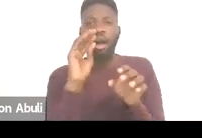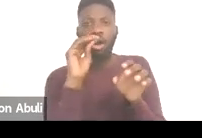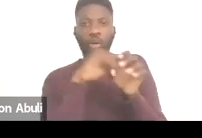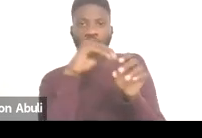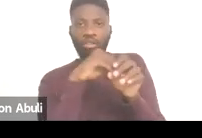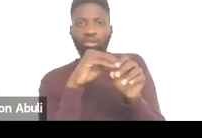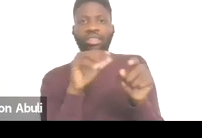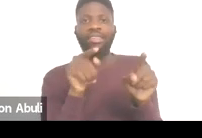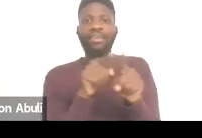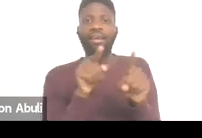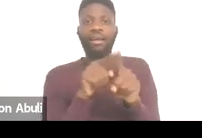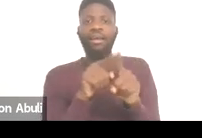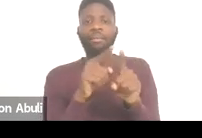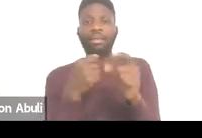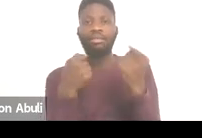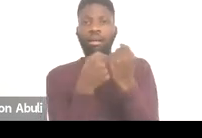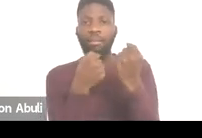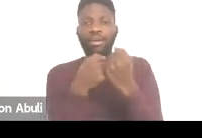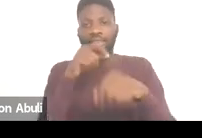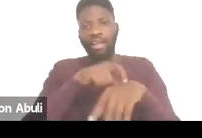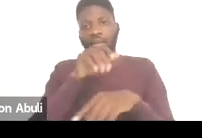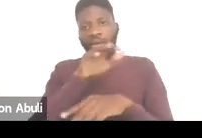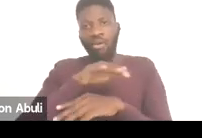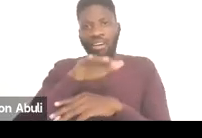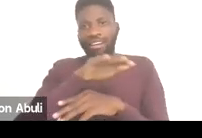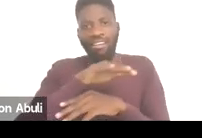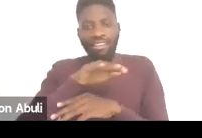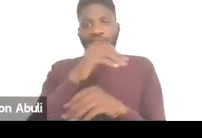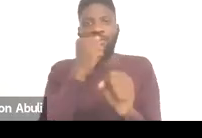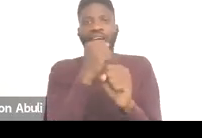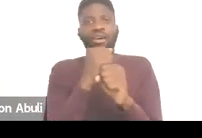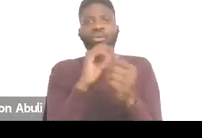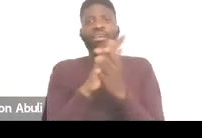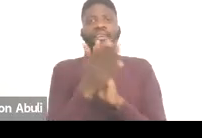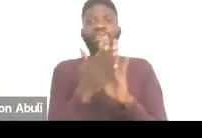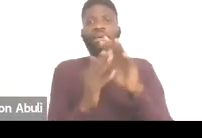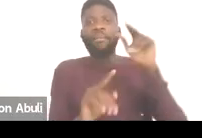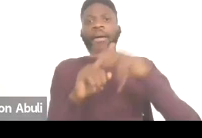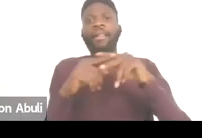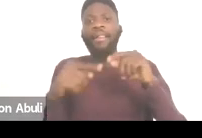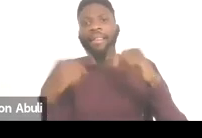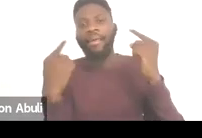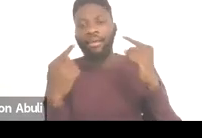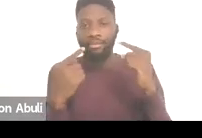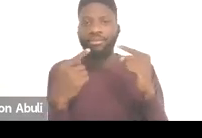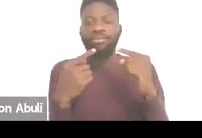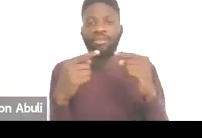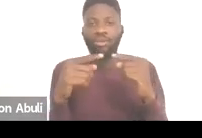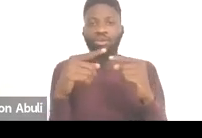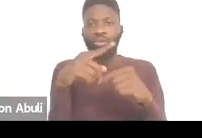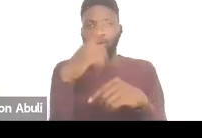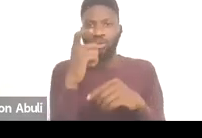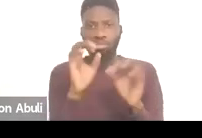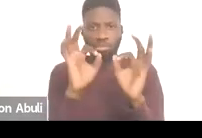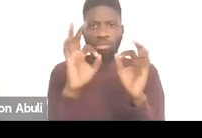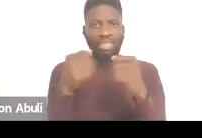support within your work environment without arousing unnecessary animosity. It's a good question, and I think it's a big challenge to many